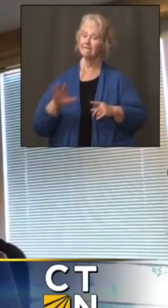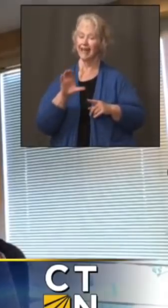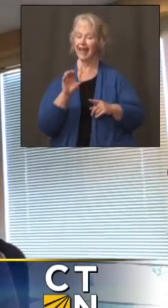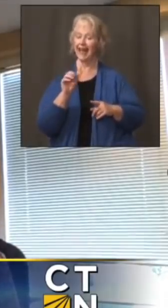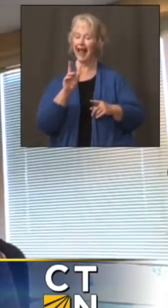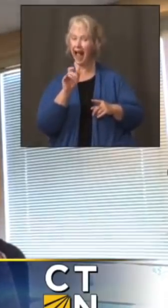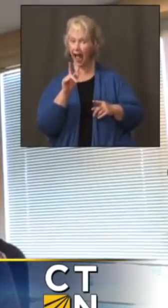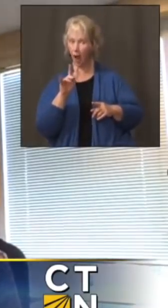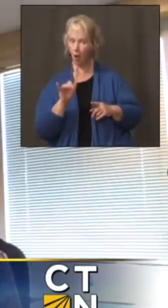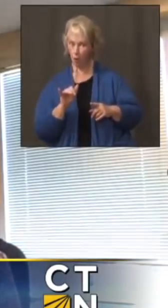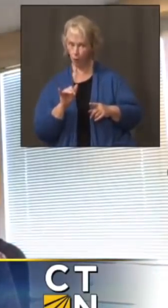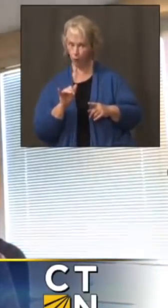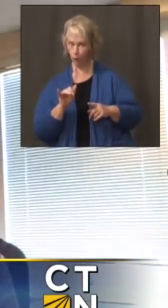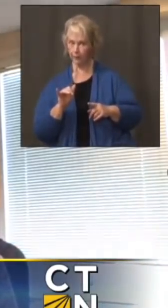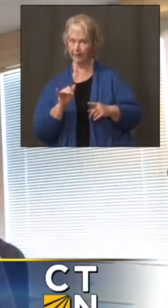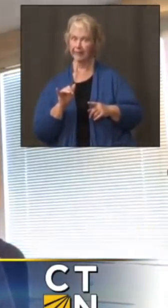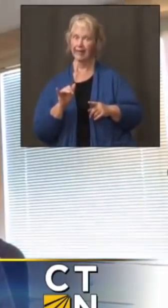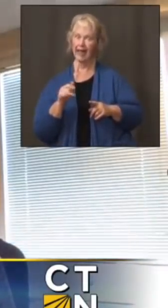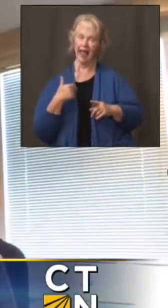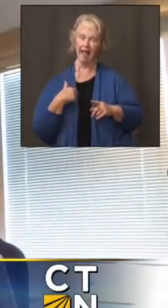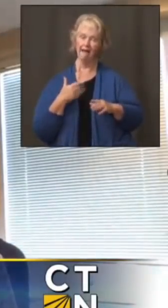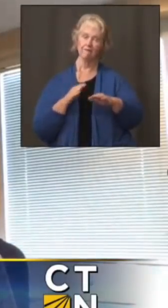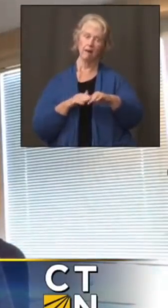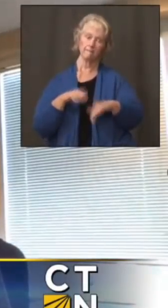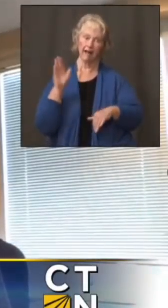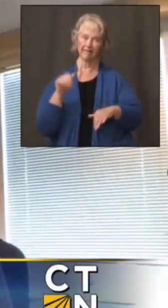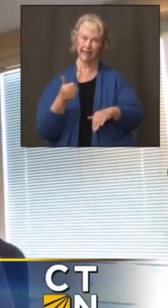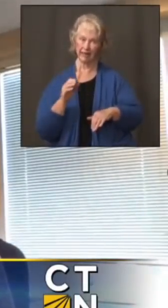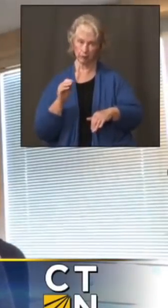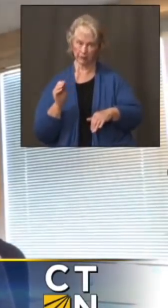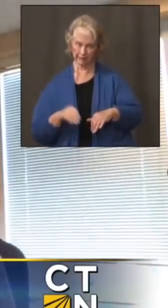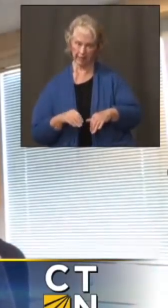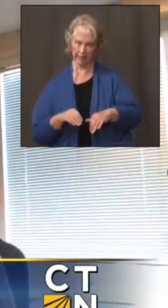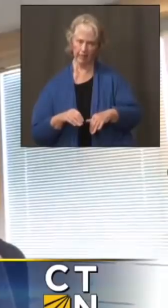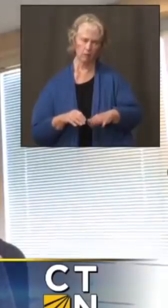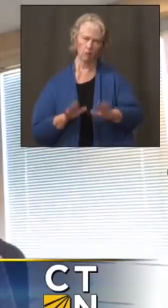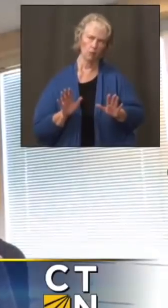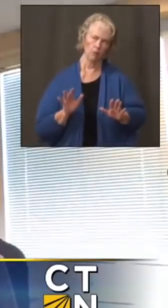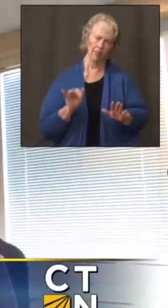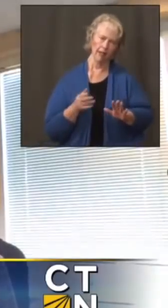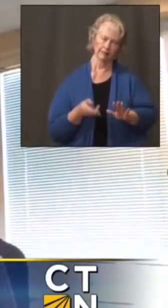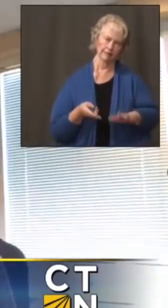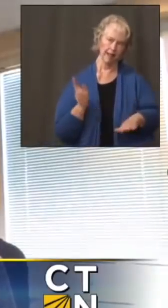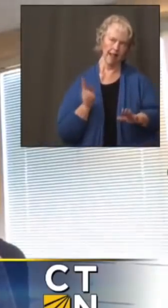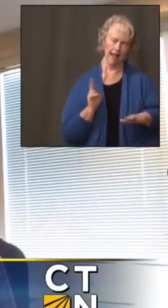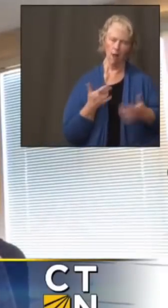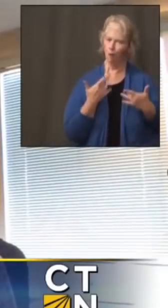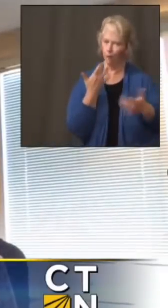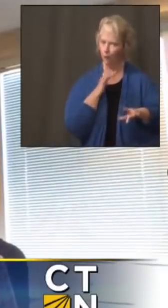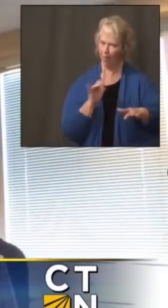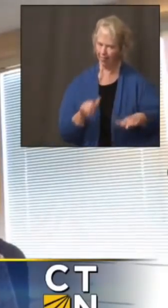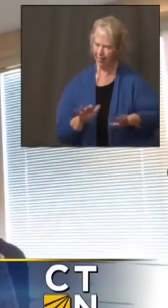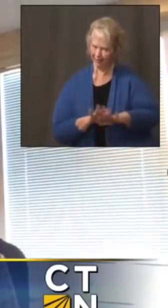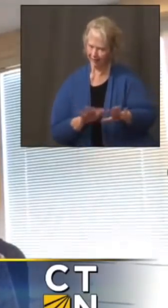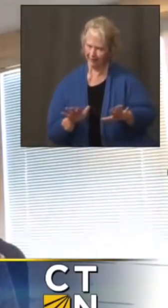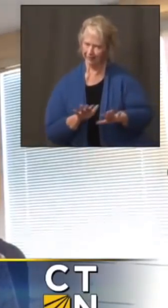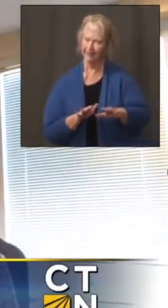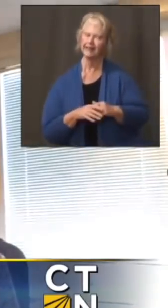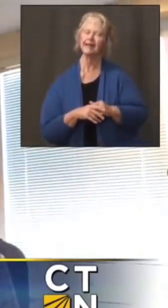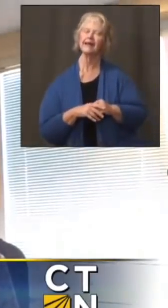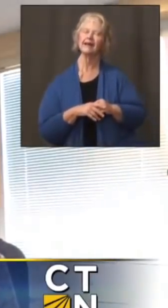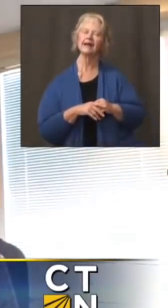10% test positivity rate, and, which would obviously be very, very high. We're not in that zone